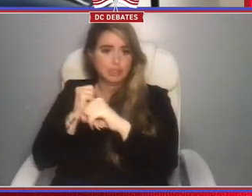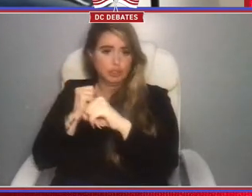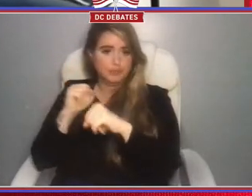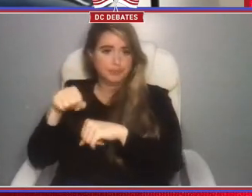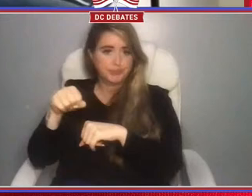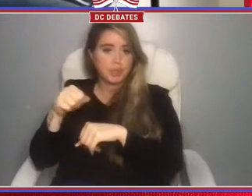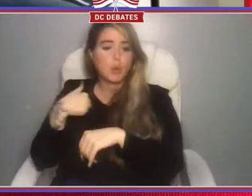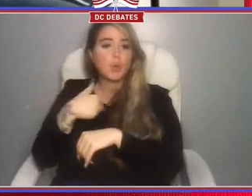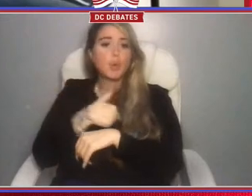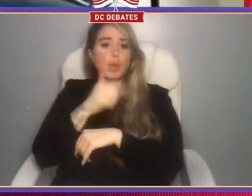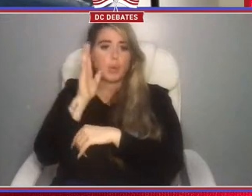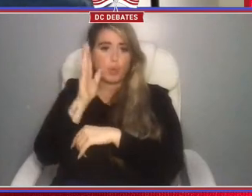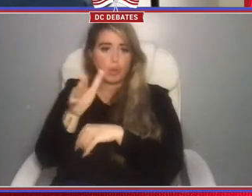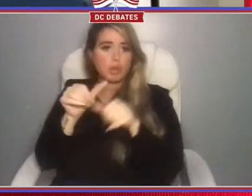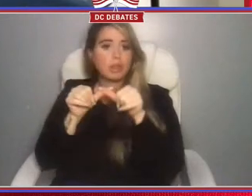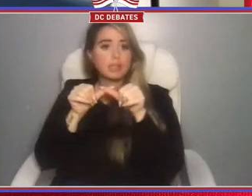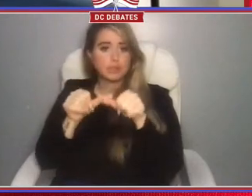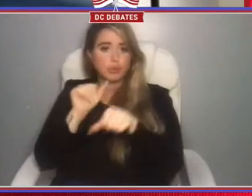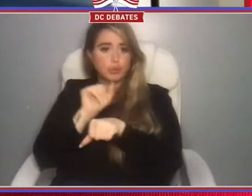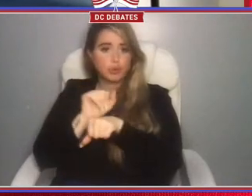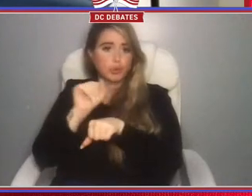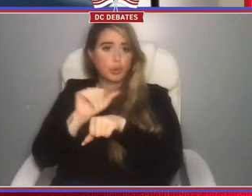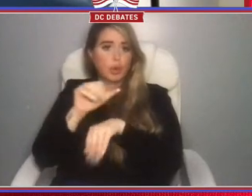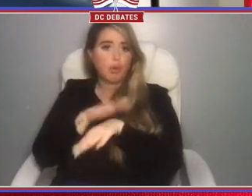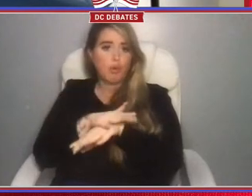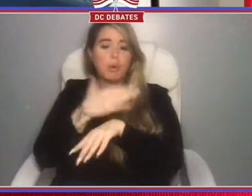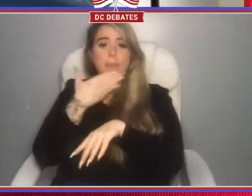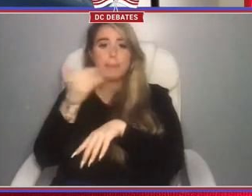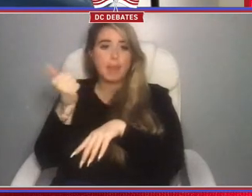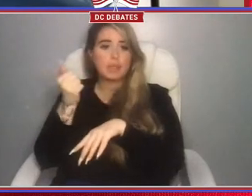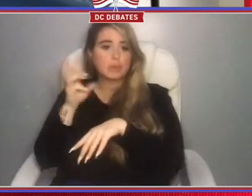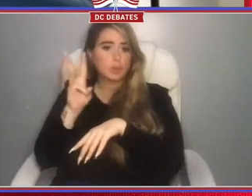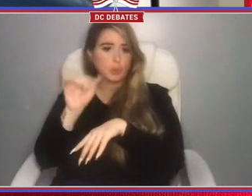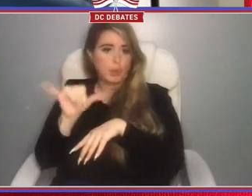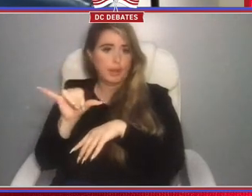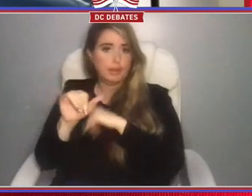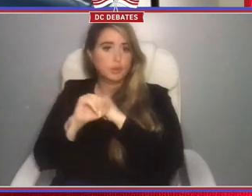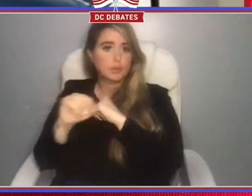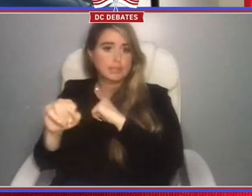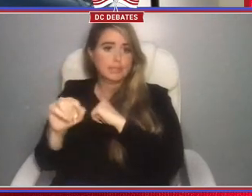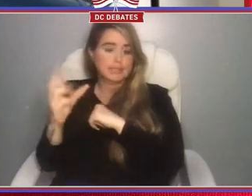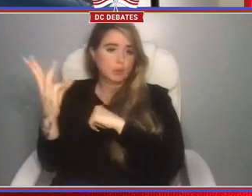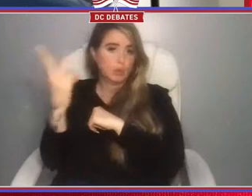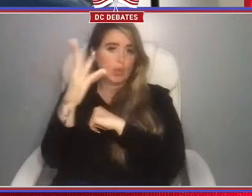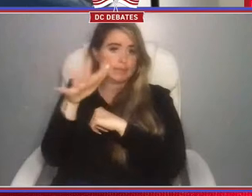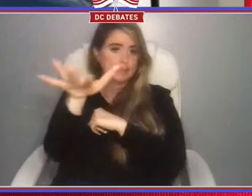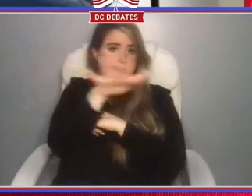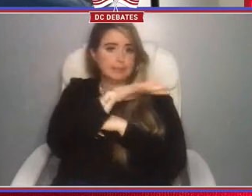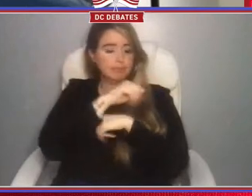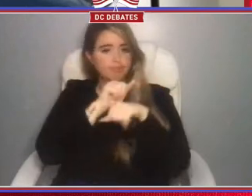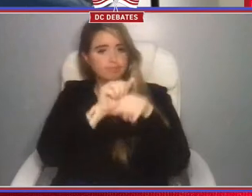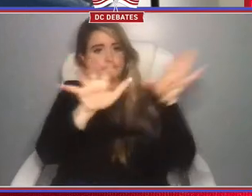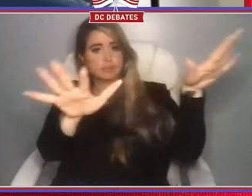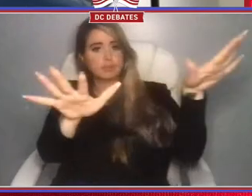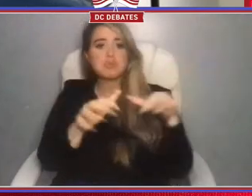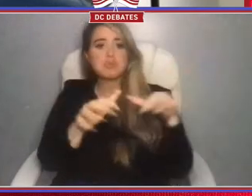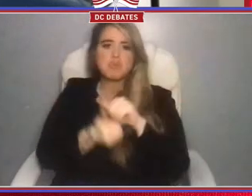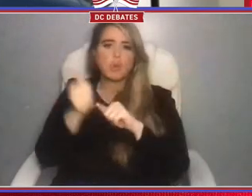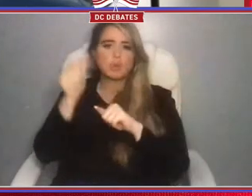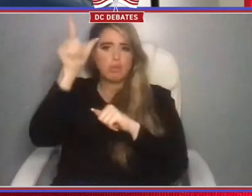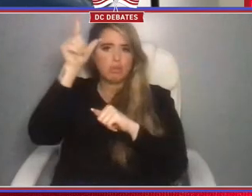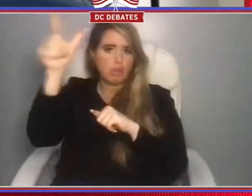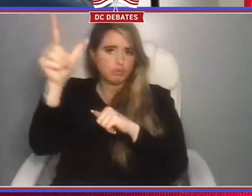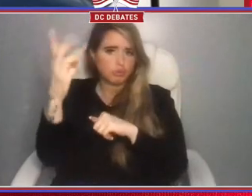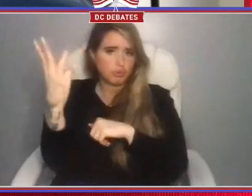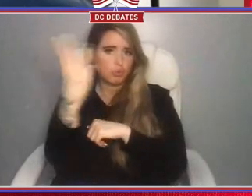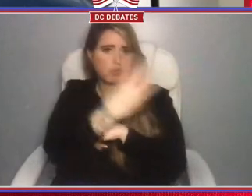will continue to work on the best way to extend it west, or the most logical west terminus